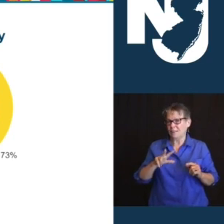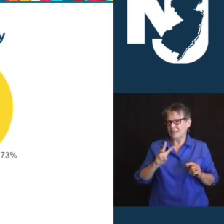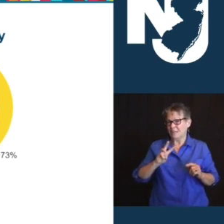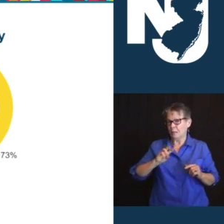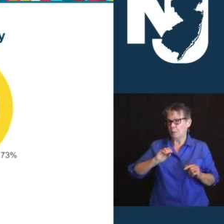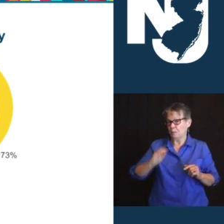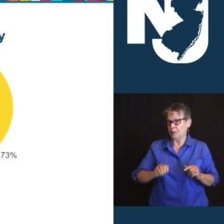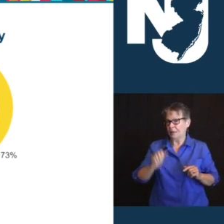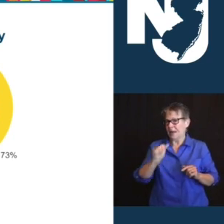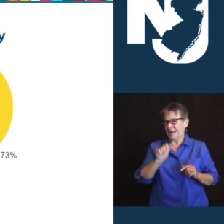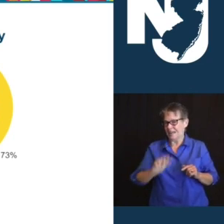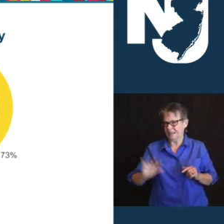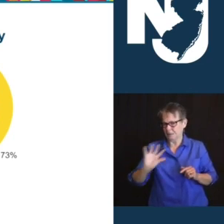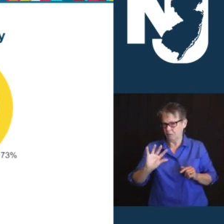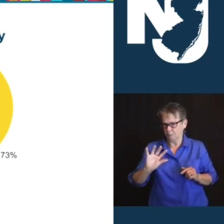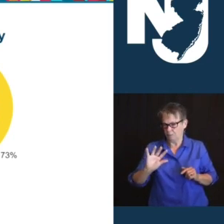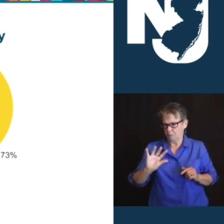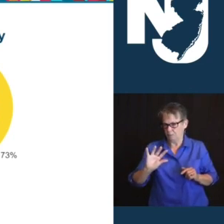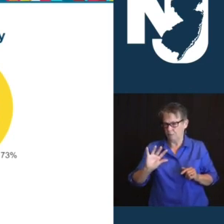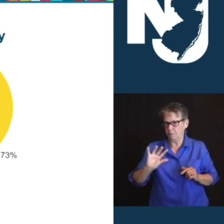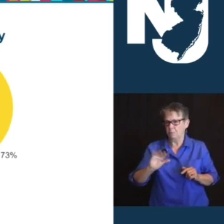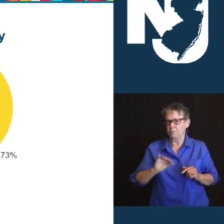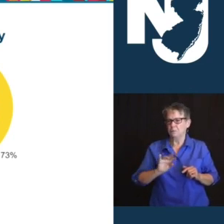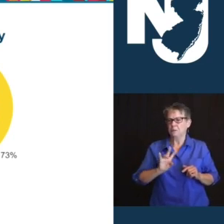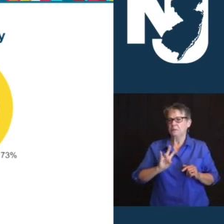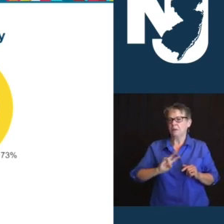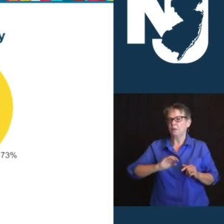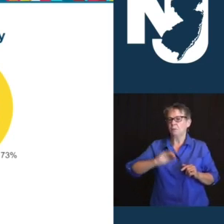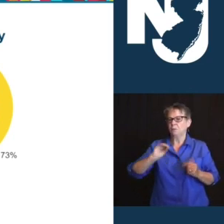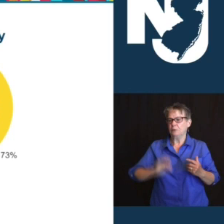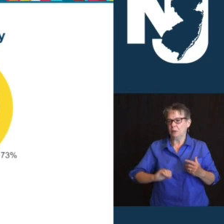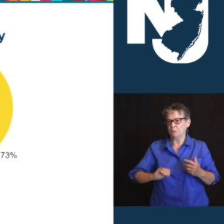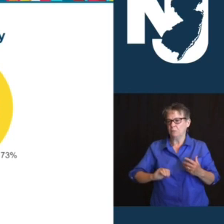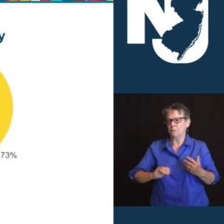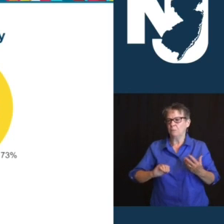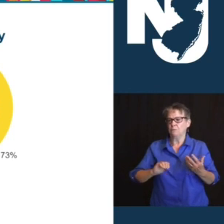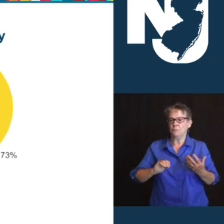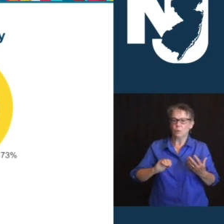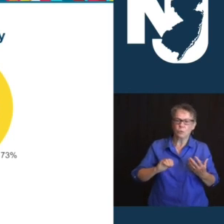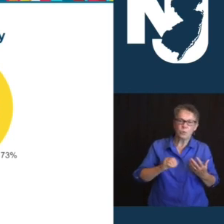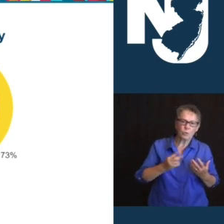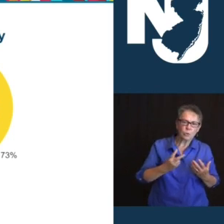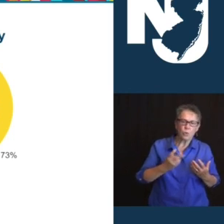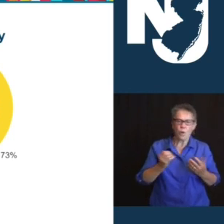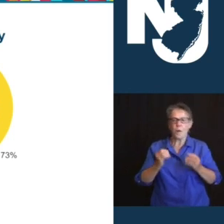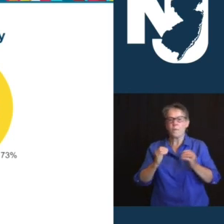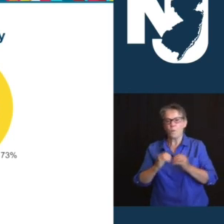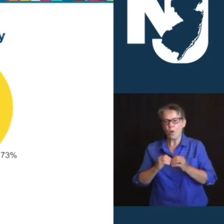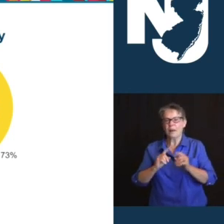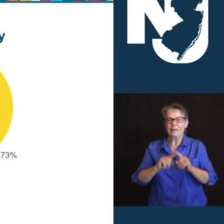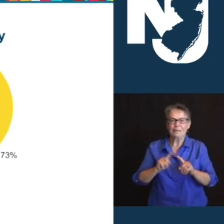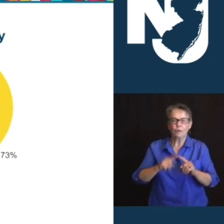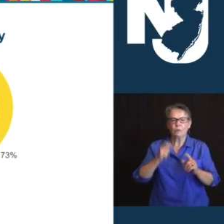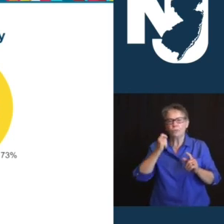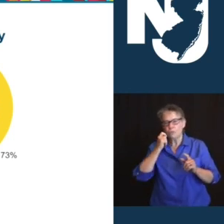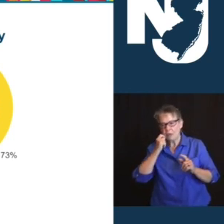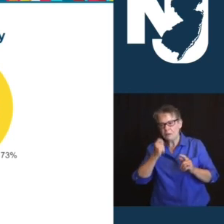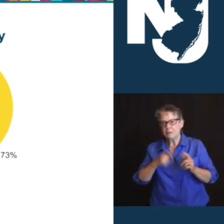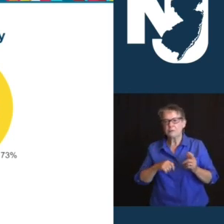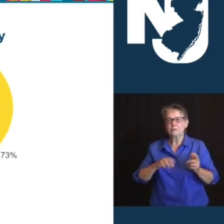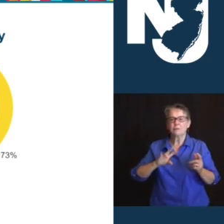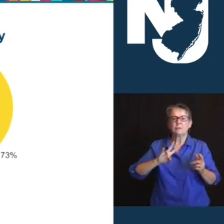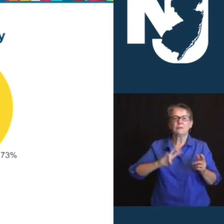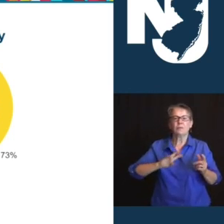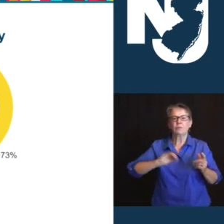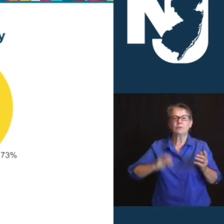American, 7% of two races or more, and 7% some other race. In terms